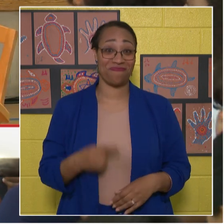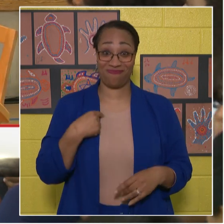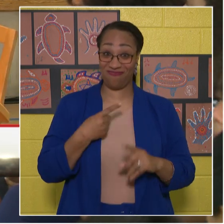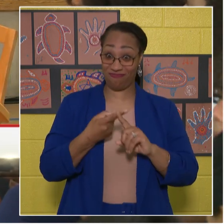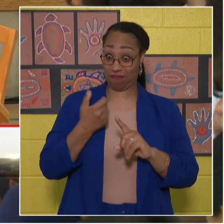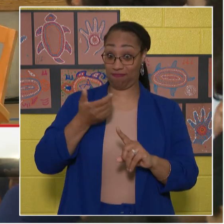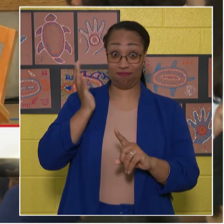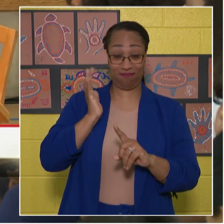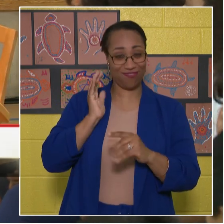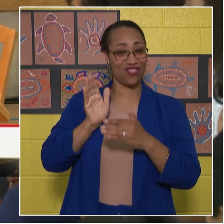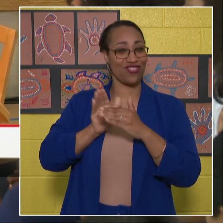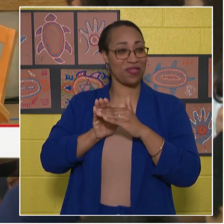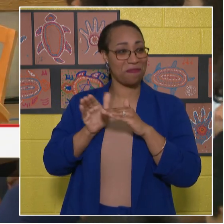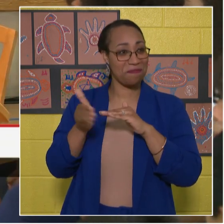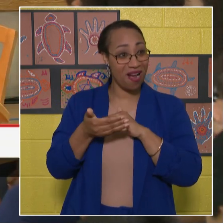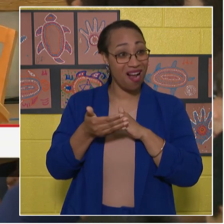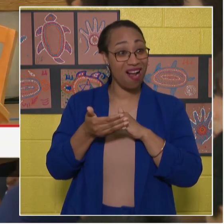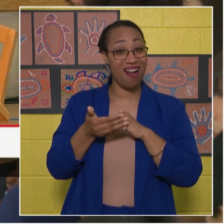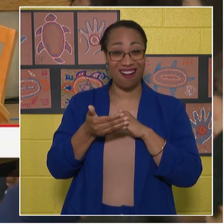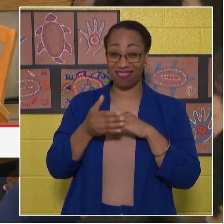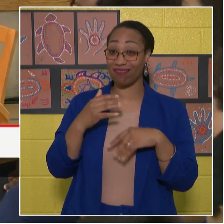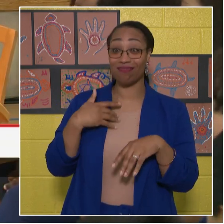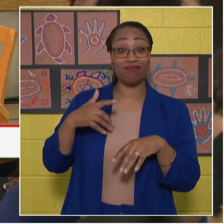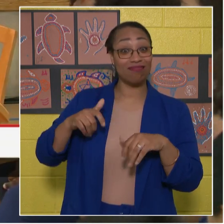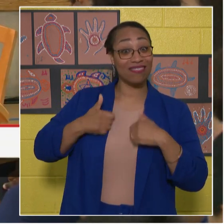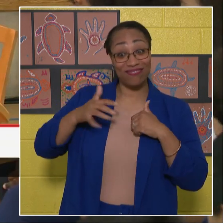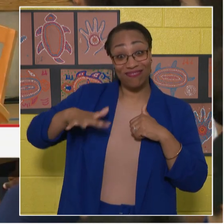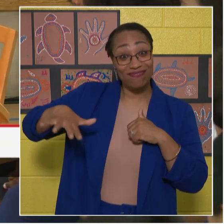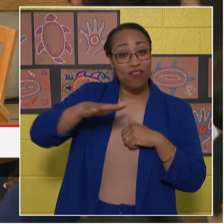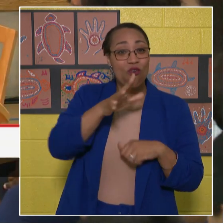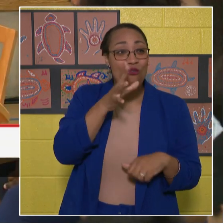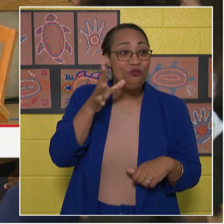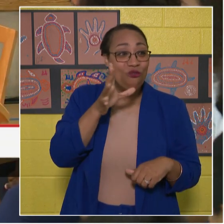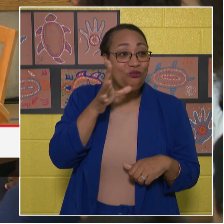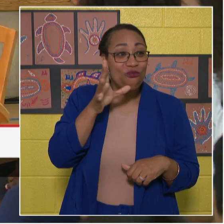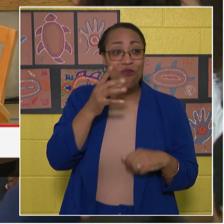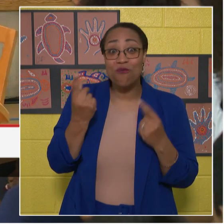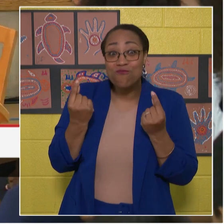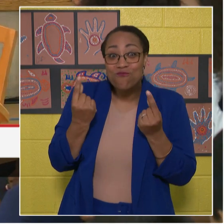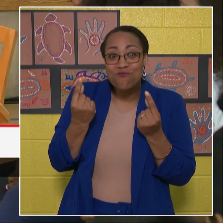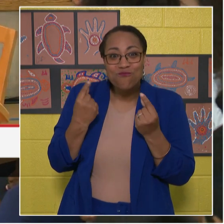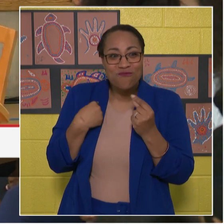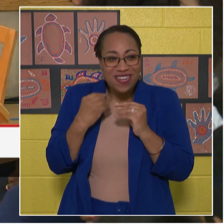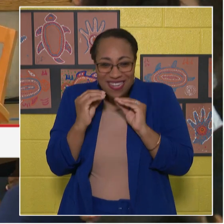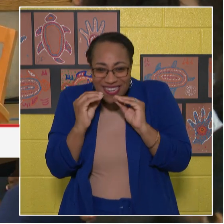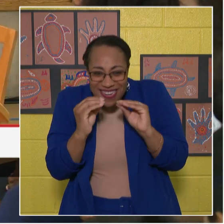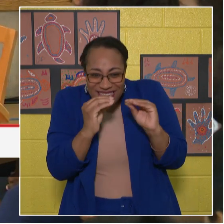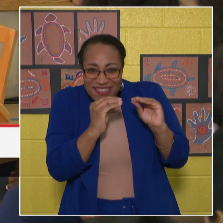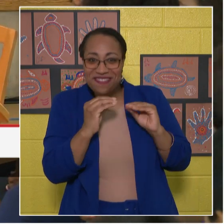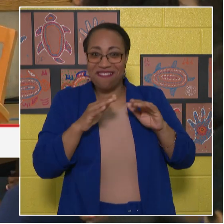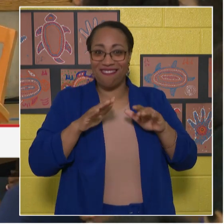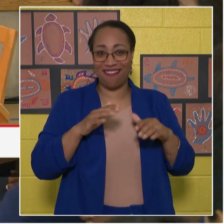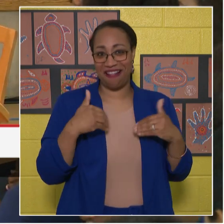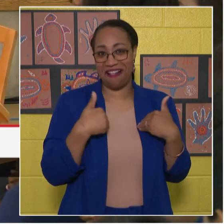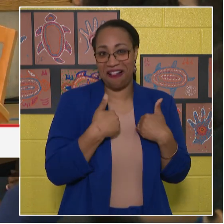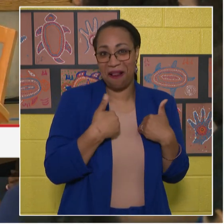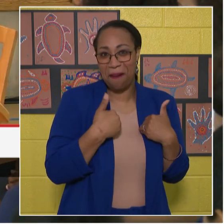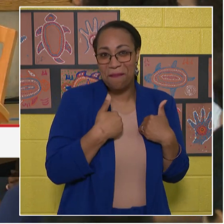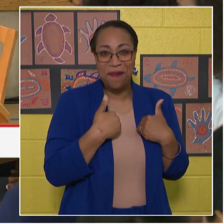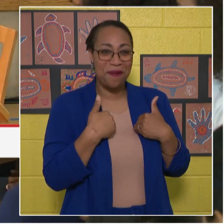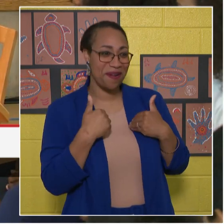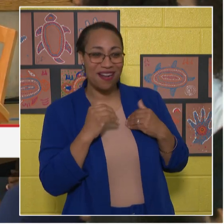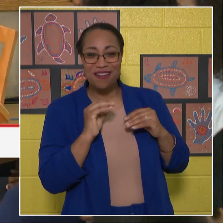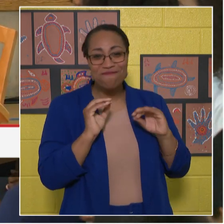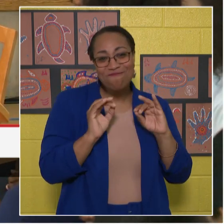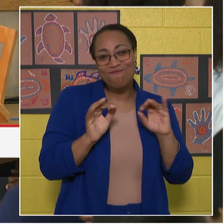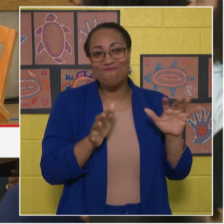And I used to teach the animals and the coffee trees. And I used to tell my dad, they are the